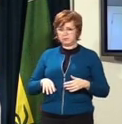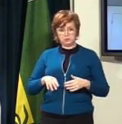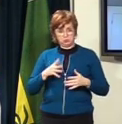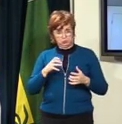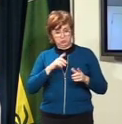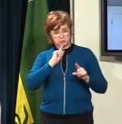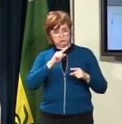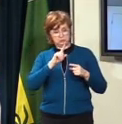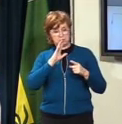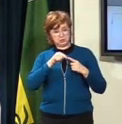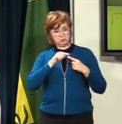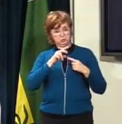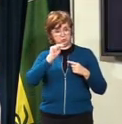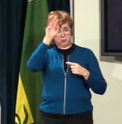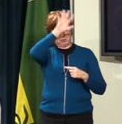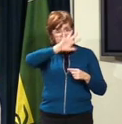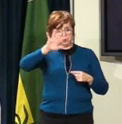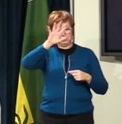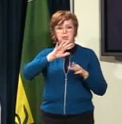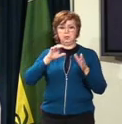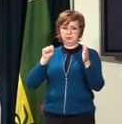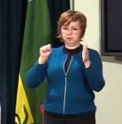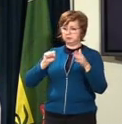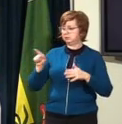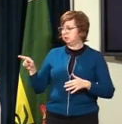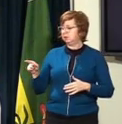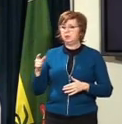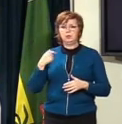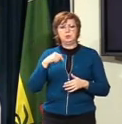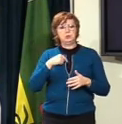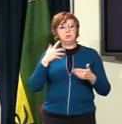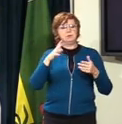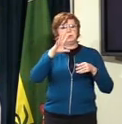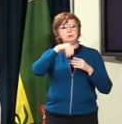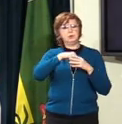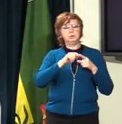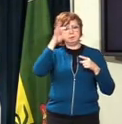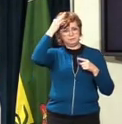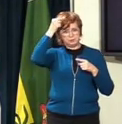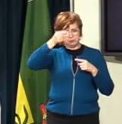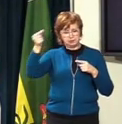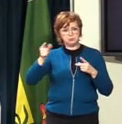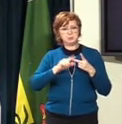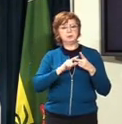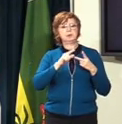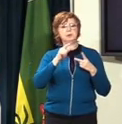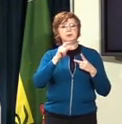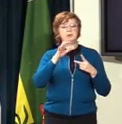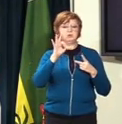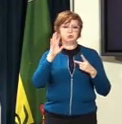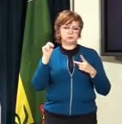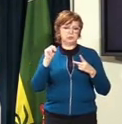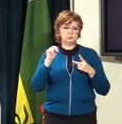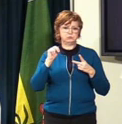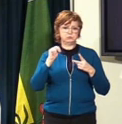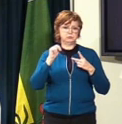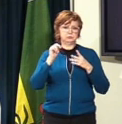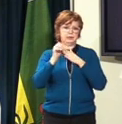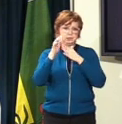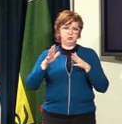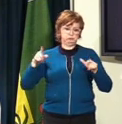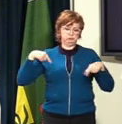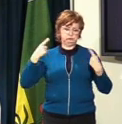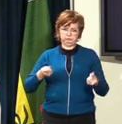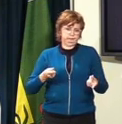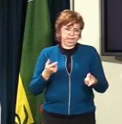north? Yeah. So as you know, we have been working with both the federal government and First Nations leadership across the province since